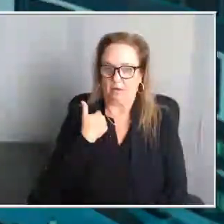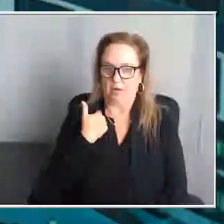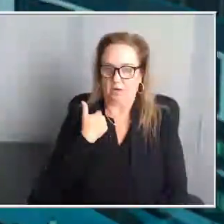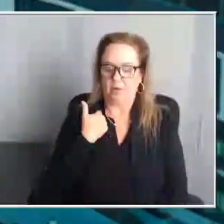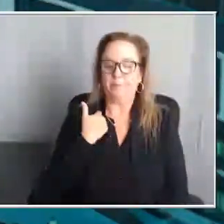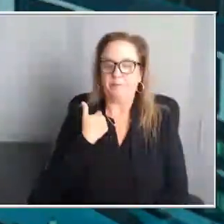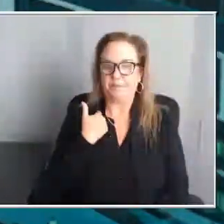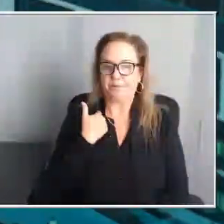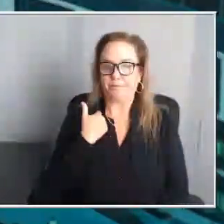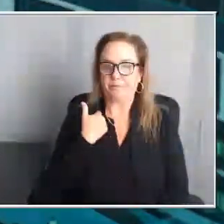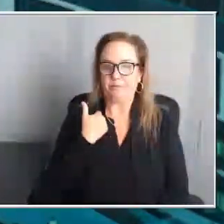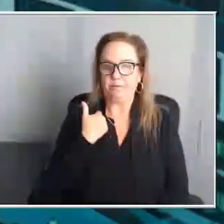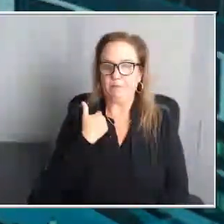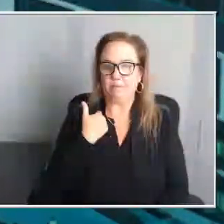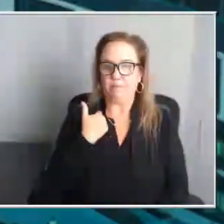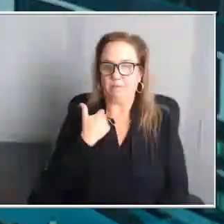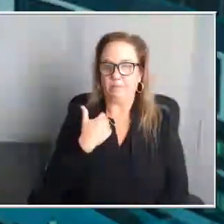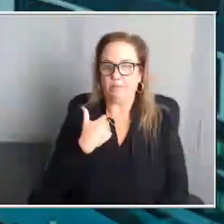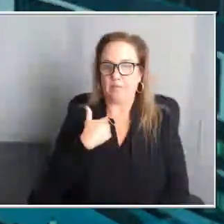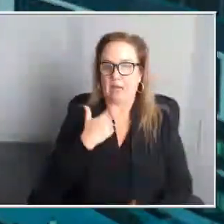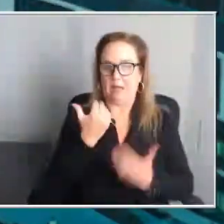I pretty much had